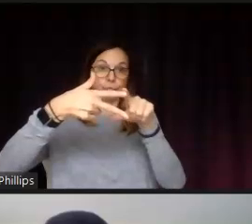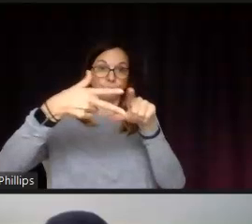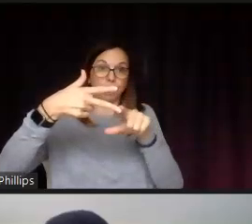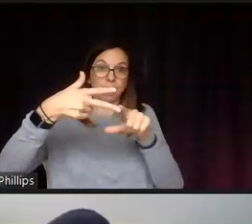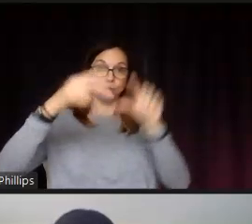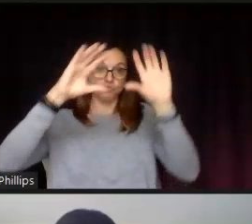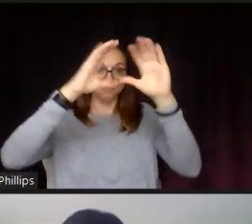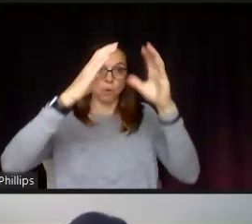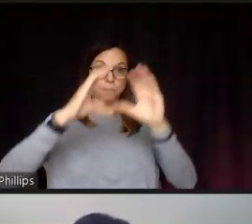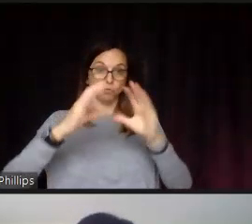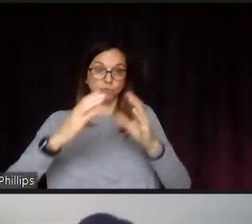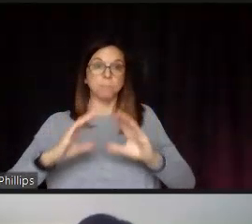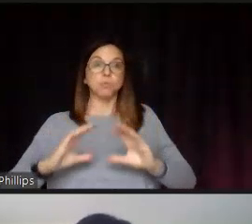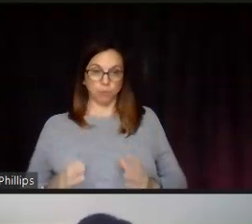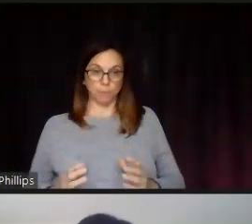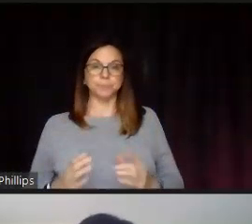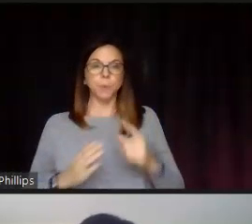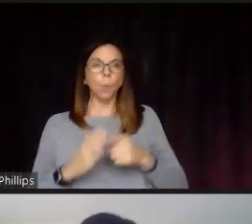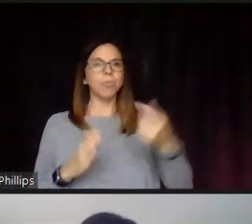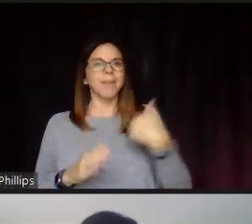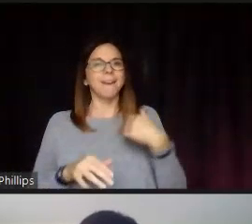based upon what they had in common, right?